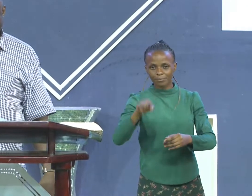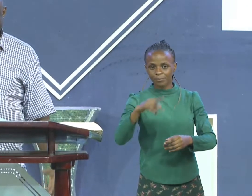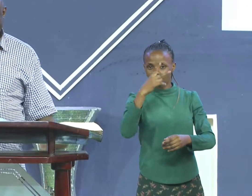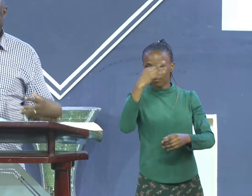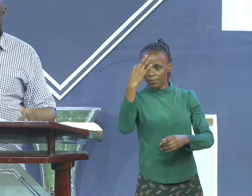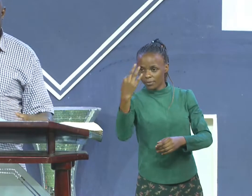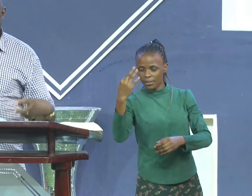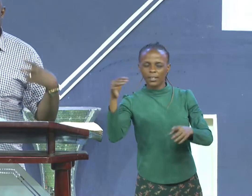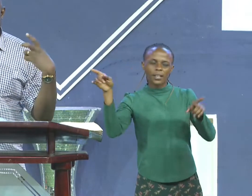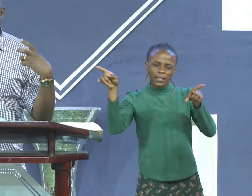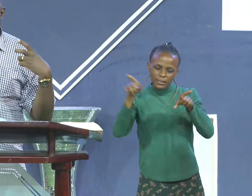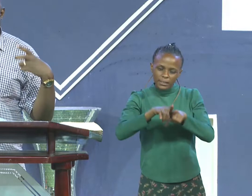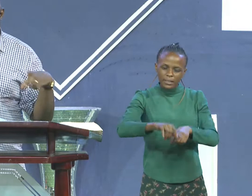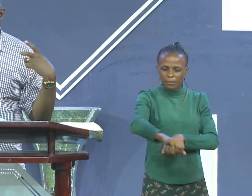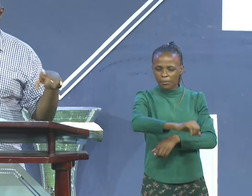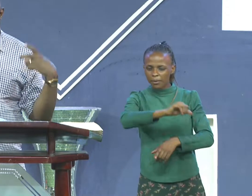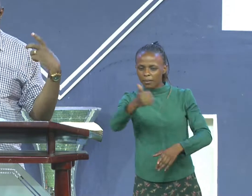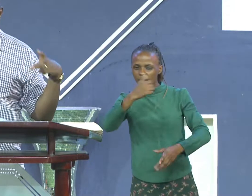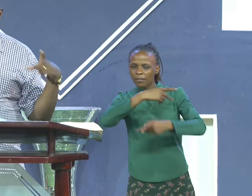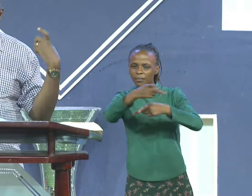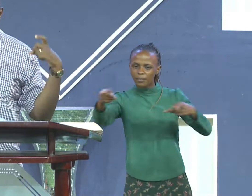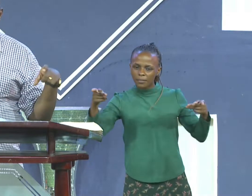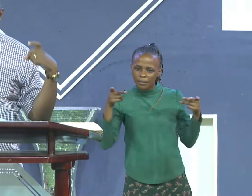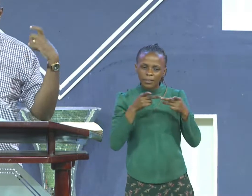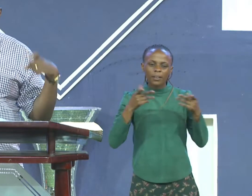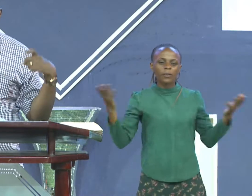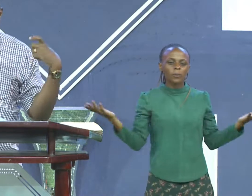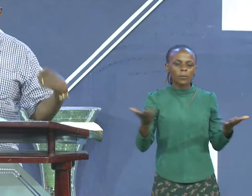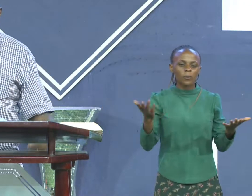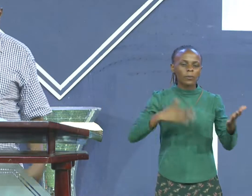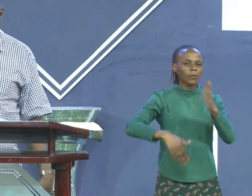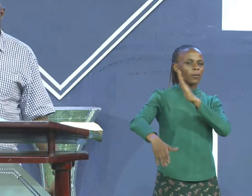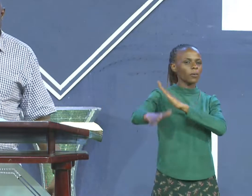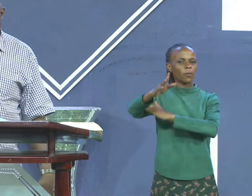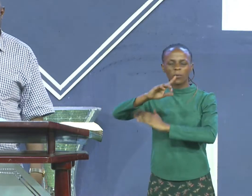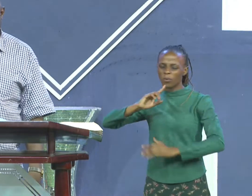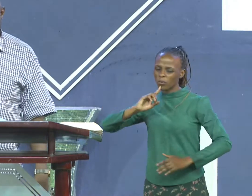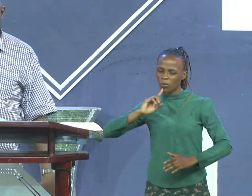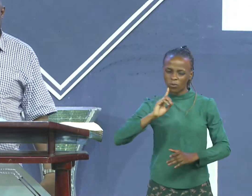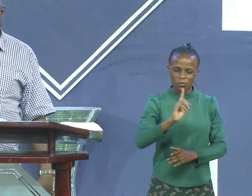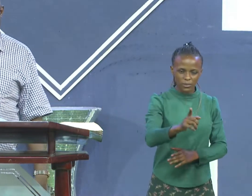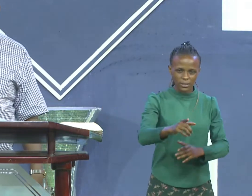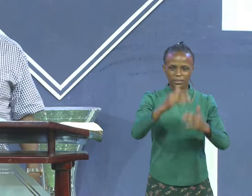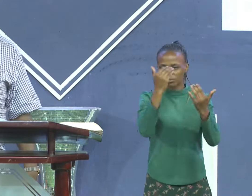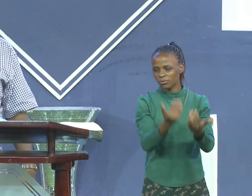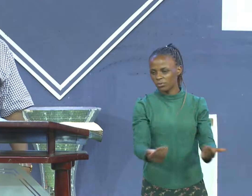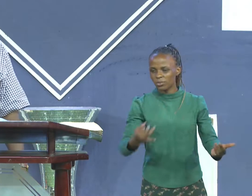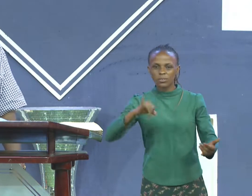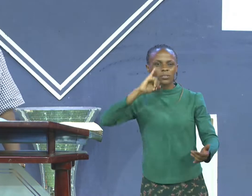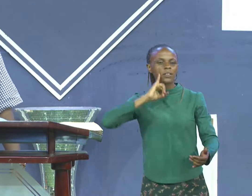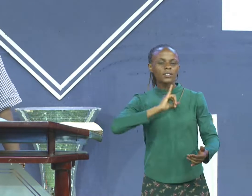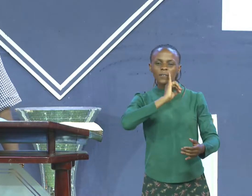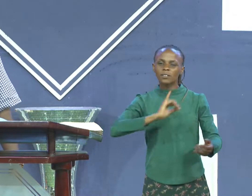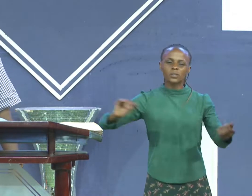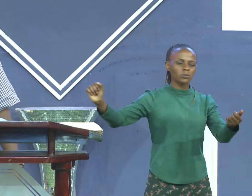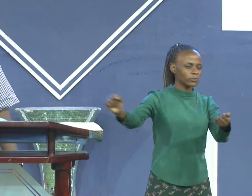23:23, it's also another place where God commands the children of Israel to destroy the Perizzites. Kye kifo ekirala Katonda w'alagira